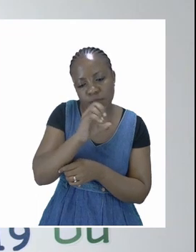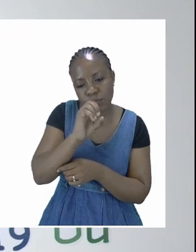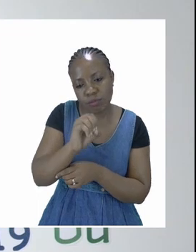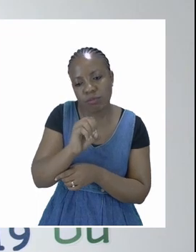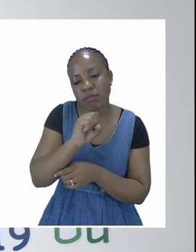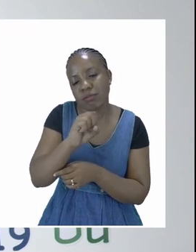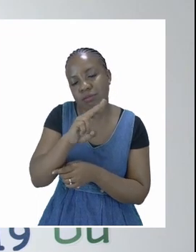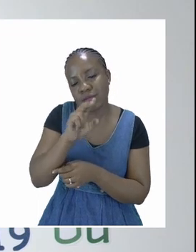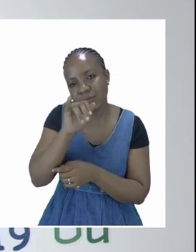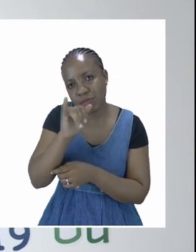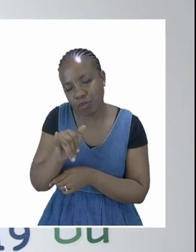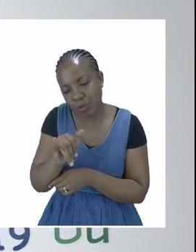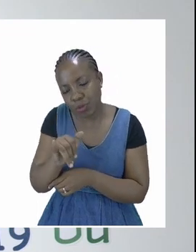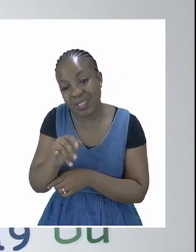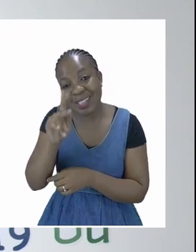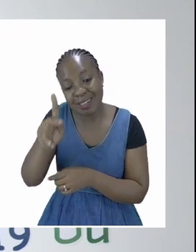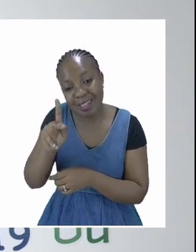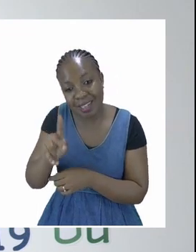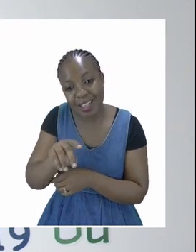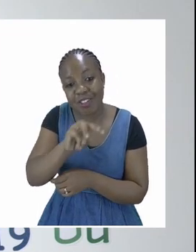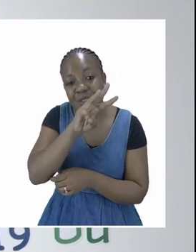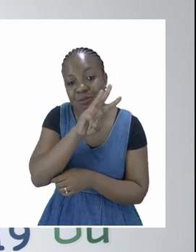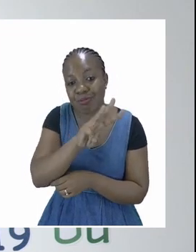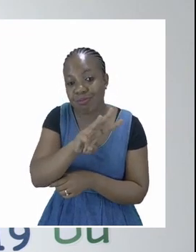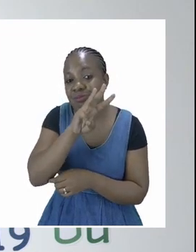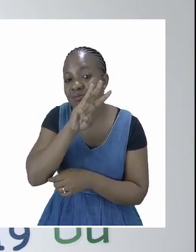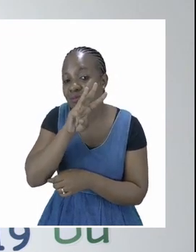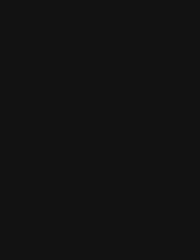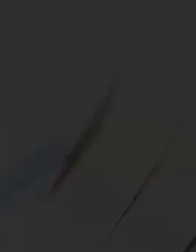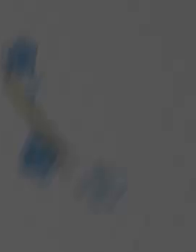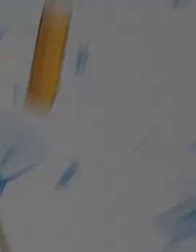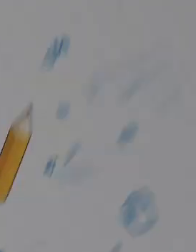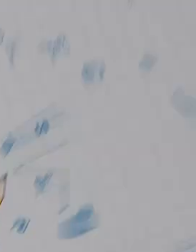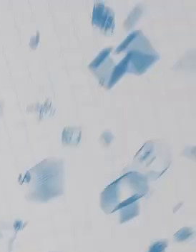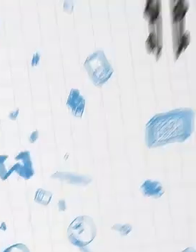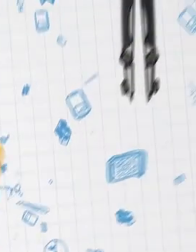our website, Zoshi Online.